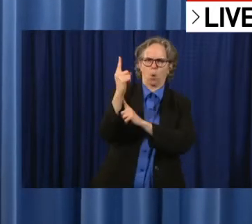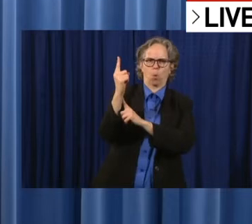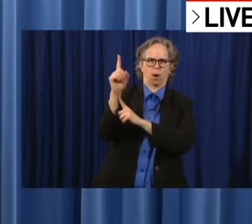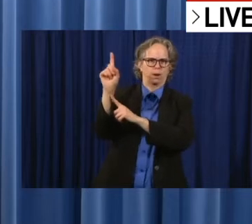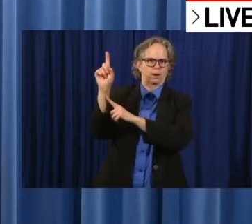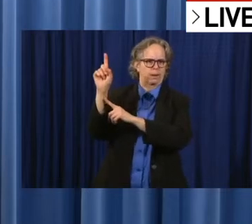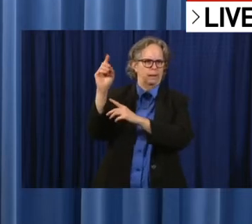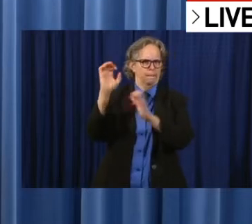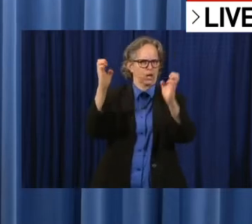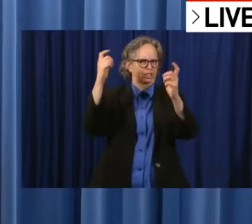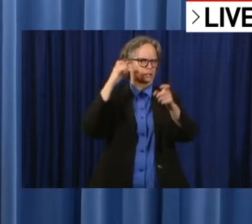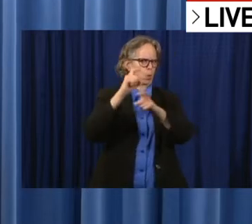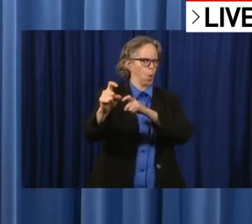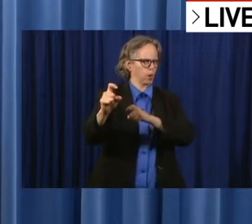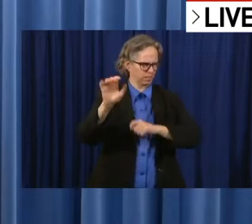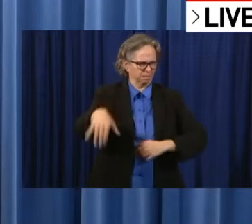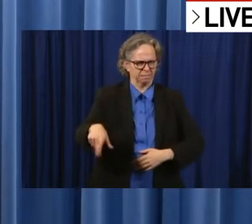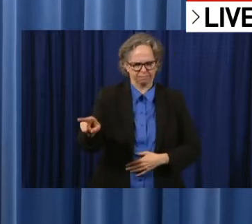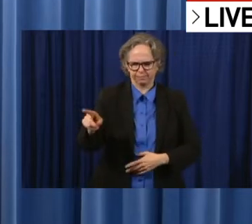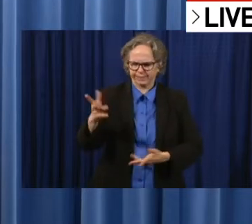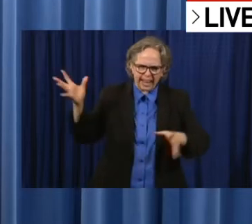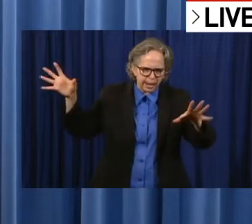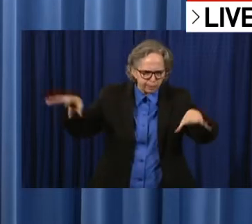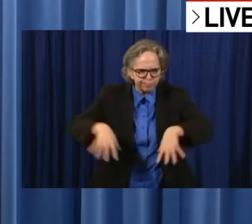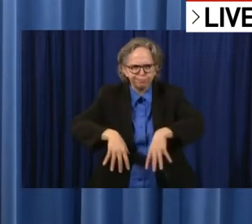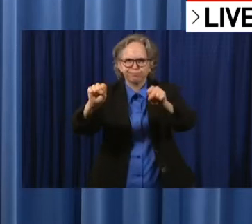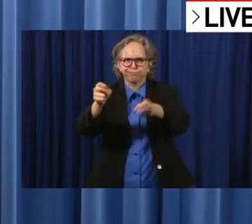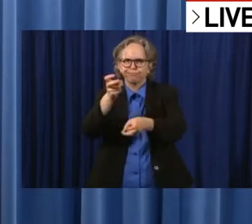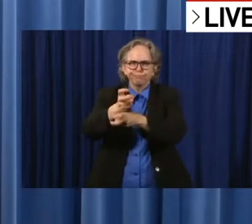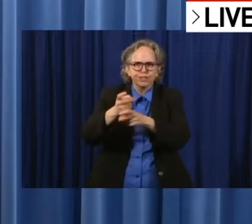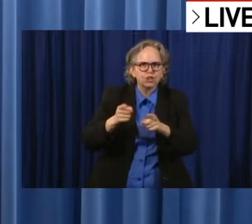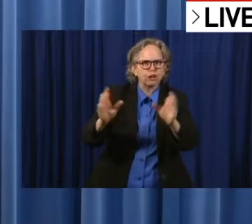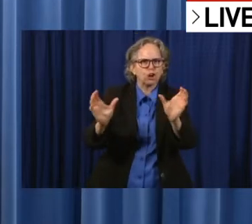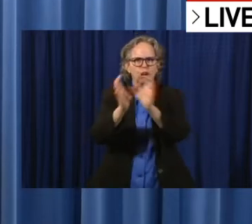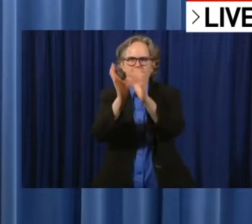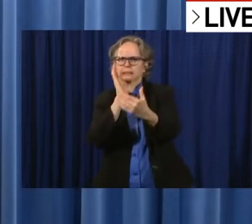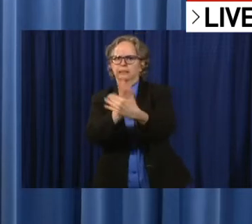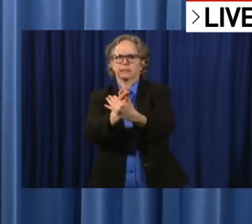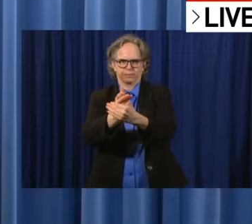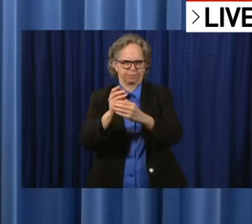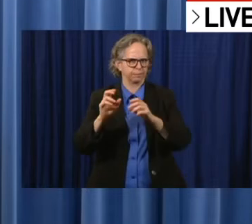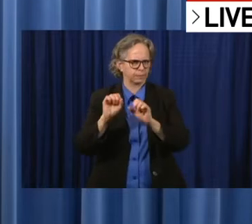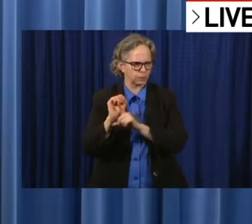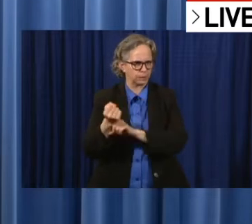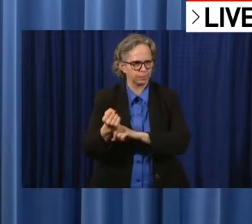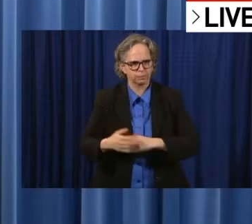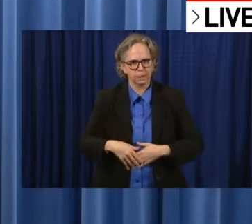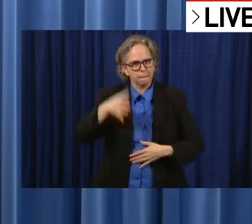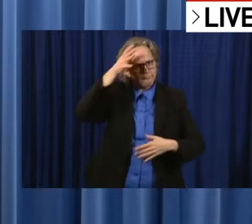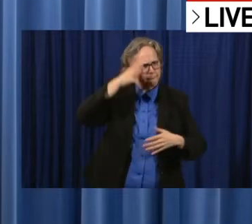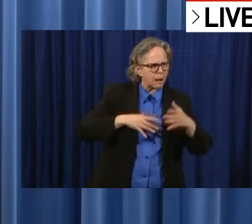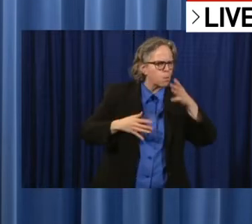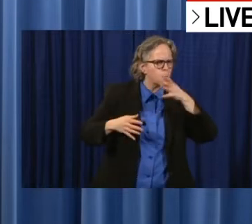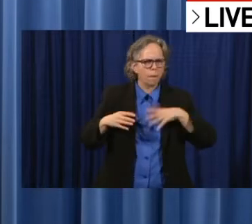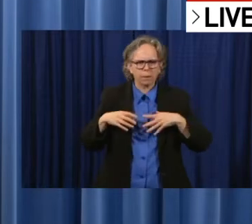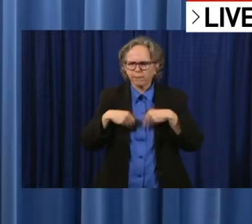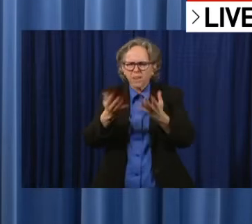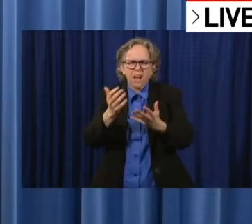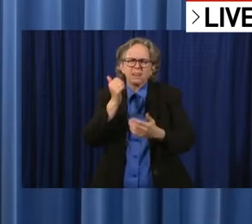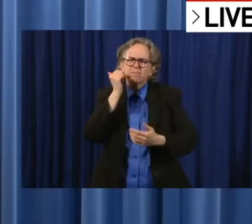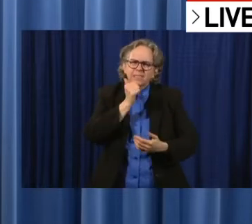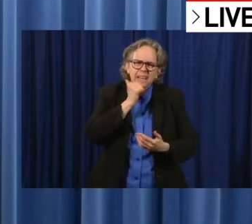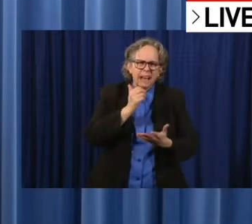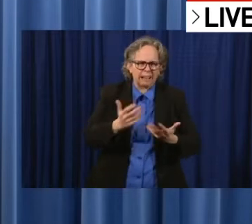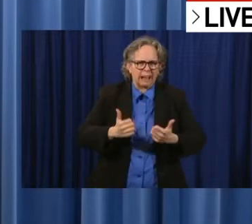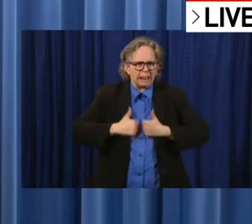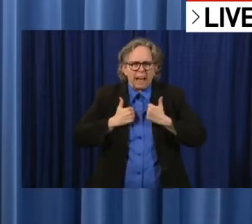our emergency departments for treatment and health crisis situations. These men and women provide the day-to-day life-saving